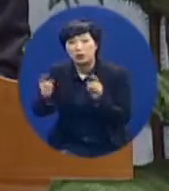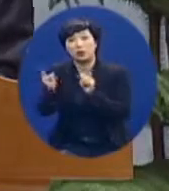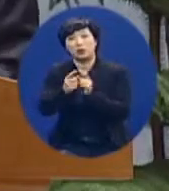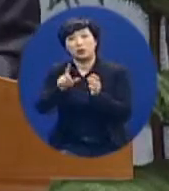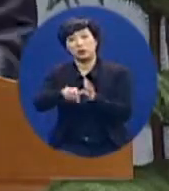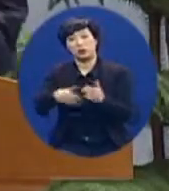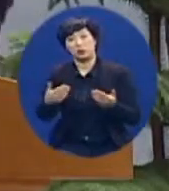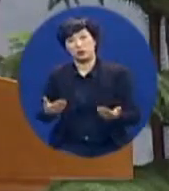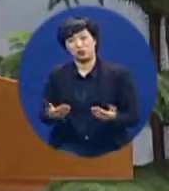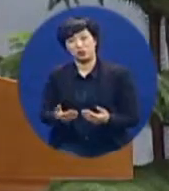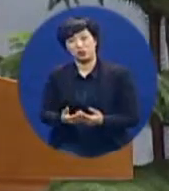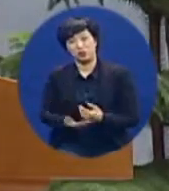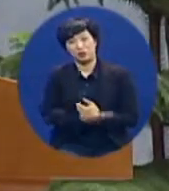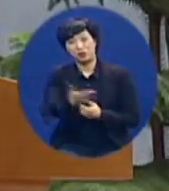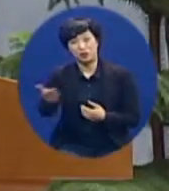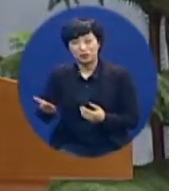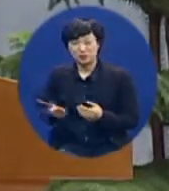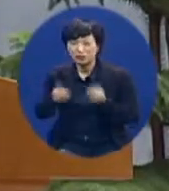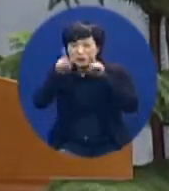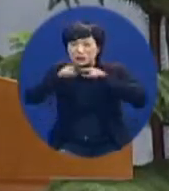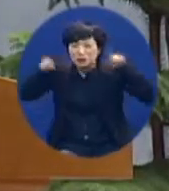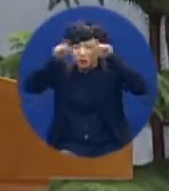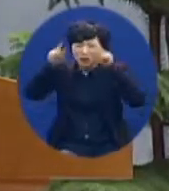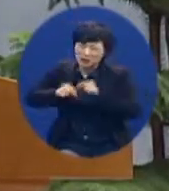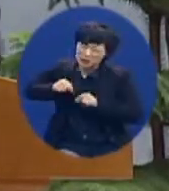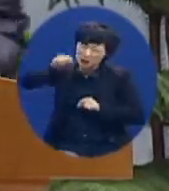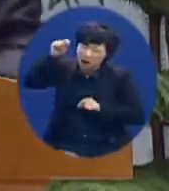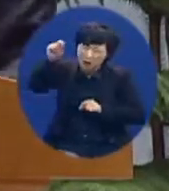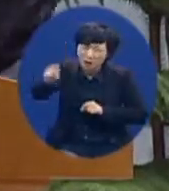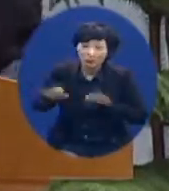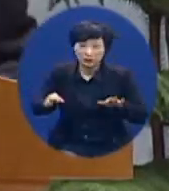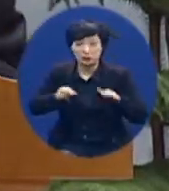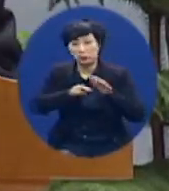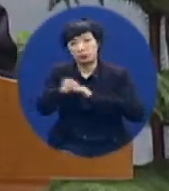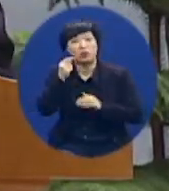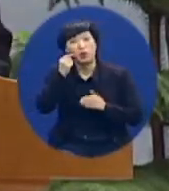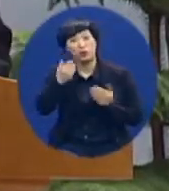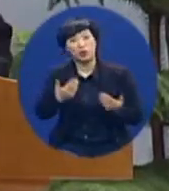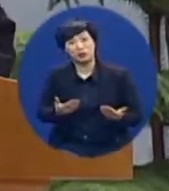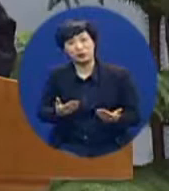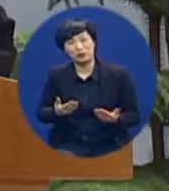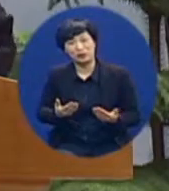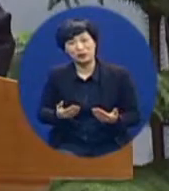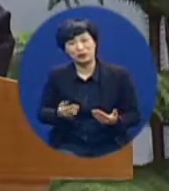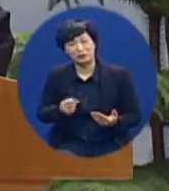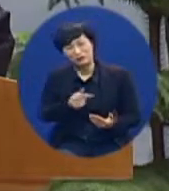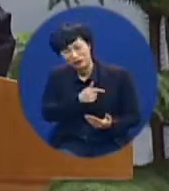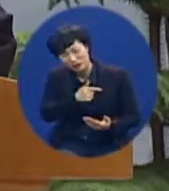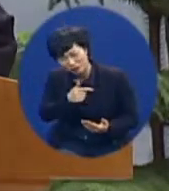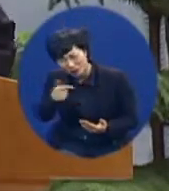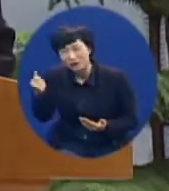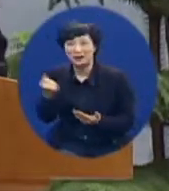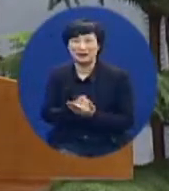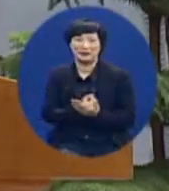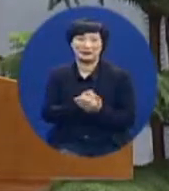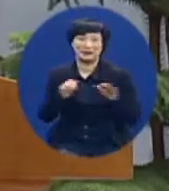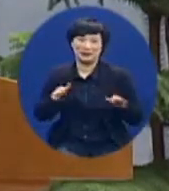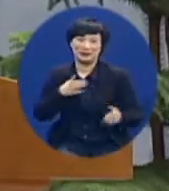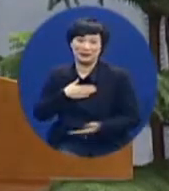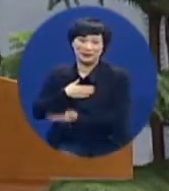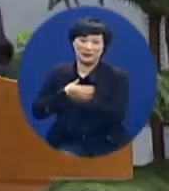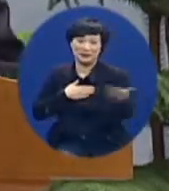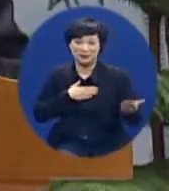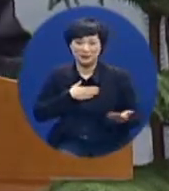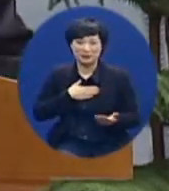stand before God's judgment seat and cannot avoid the punishment of our souls, it is so sad.